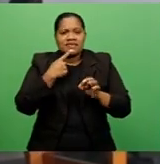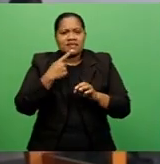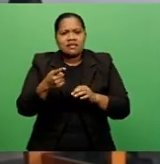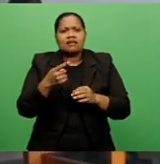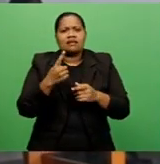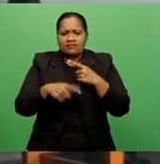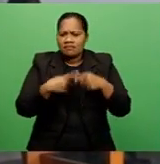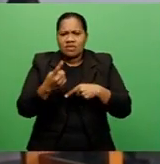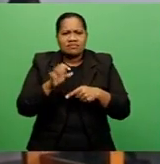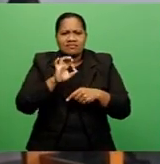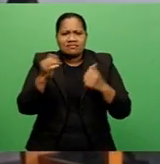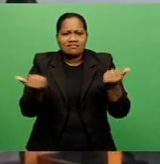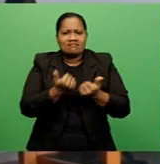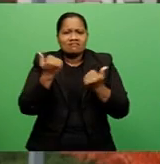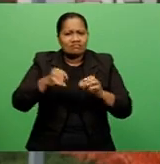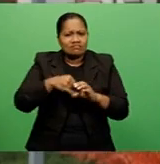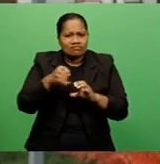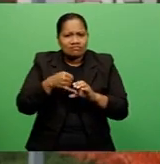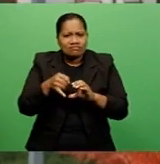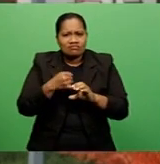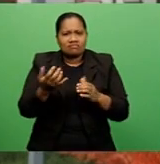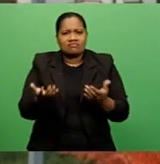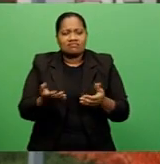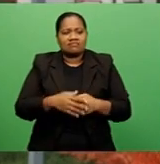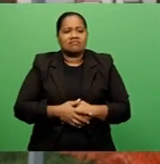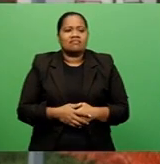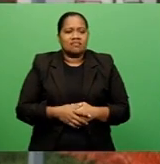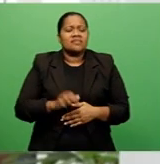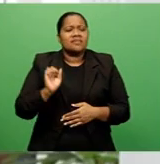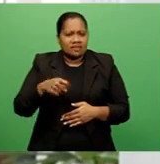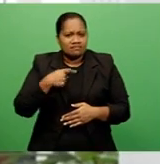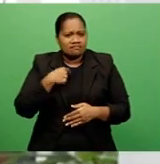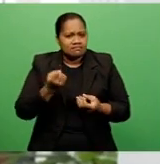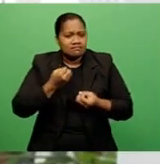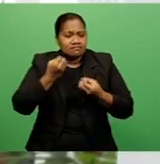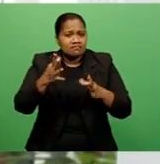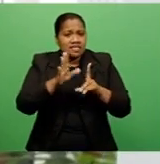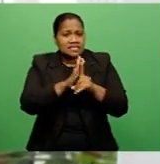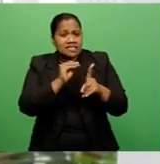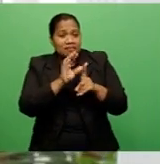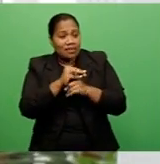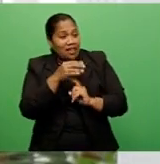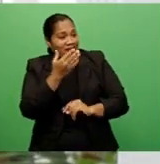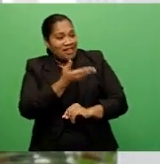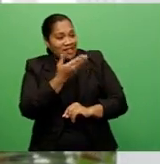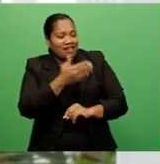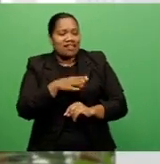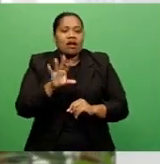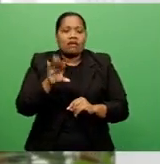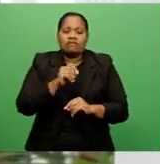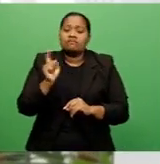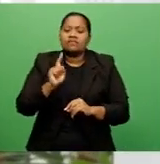certain medication are not unfounded. I gave examples of basic diabetic tablets,